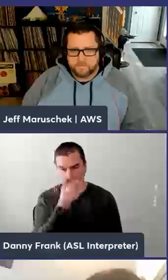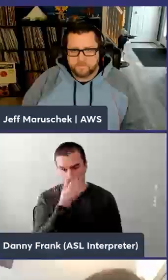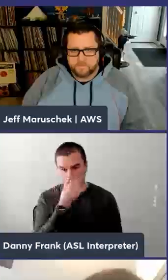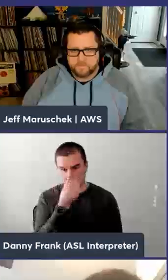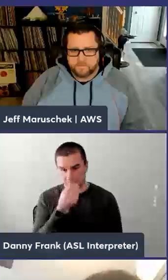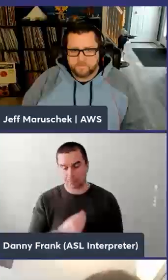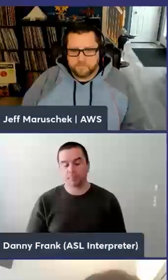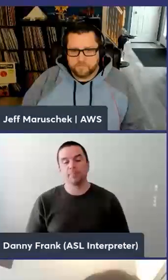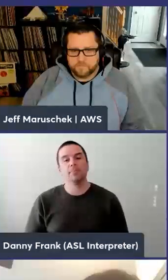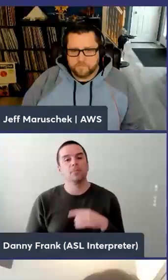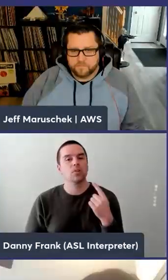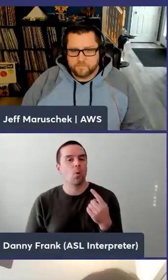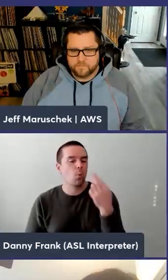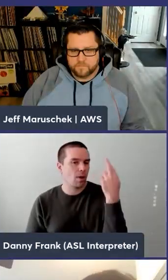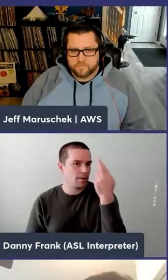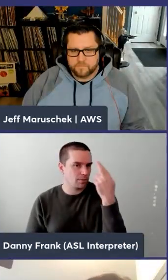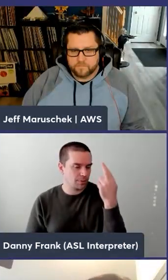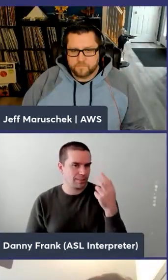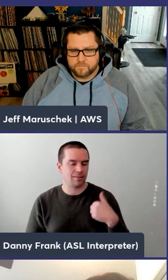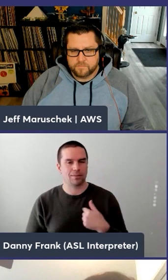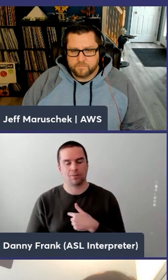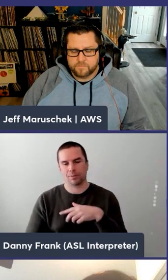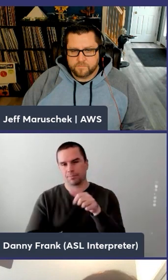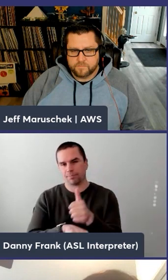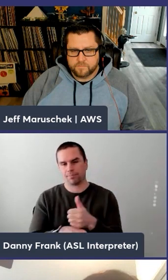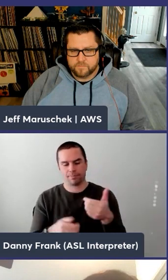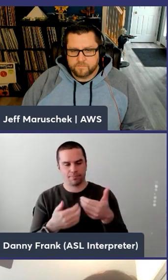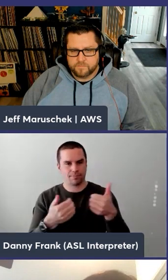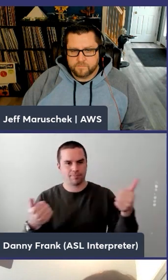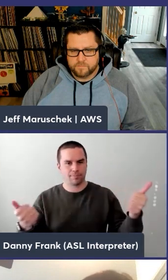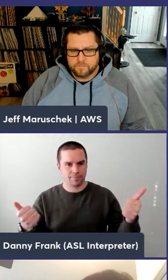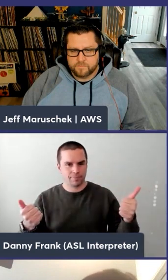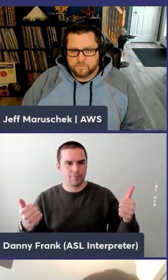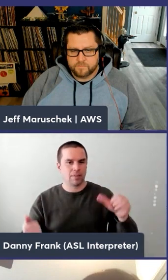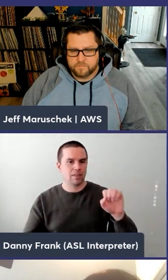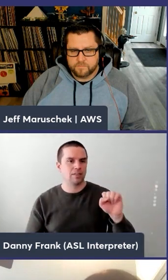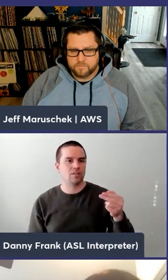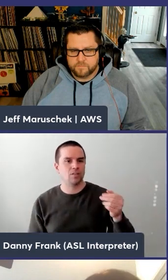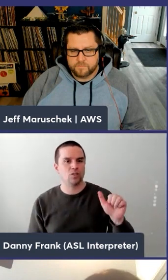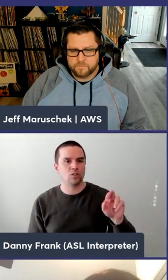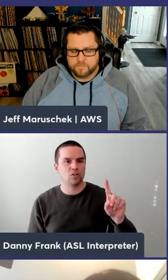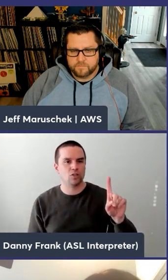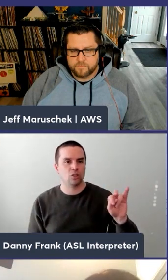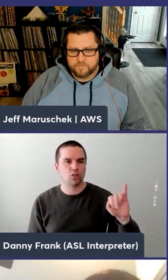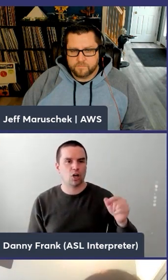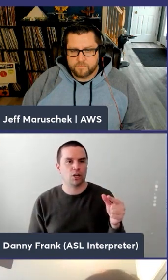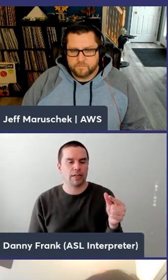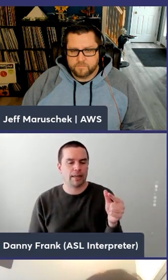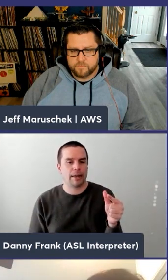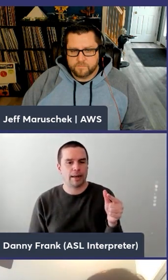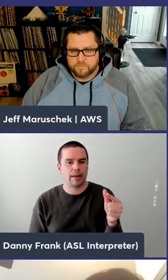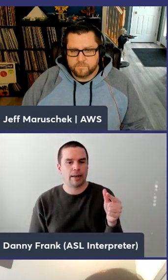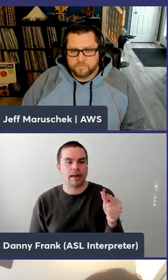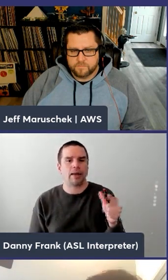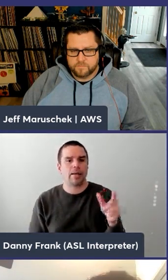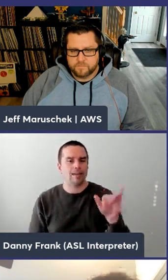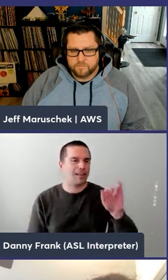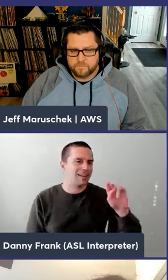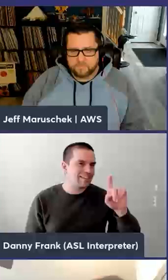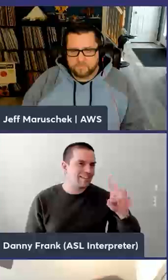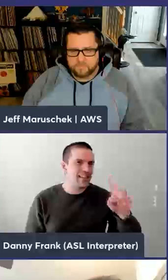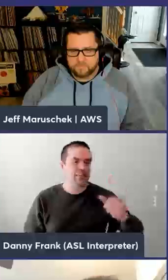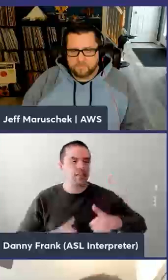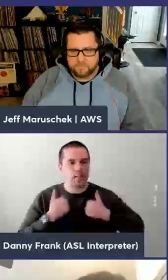of the reasons we did that is the sharding mechanism or the index lifecycle mechanism differs because